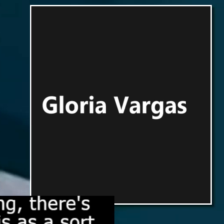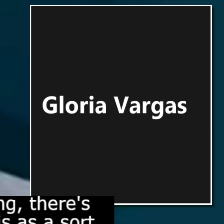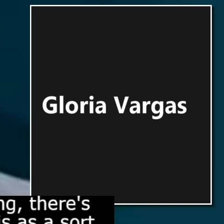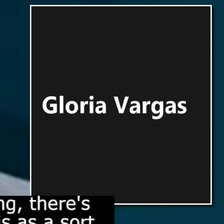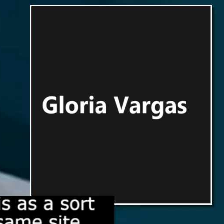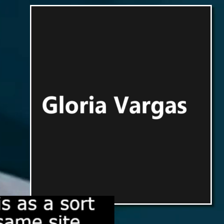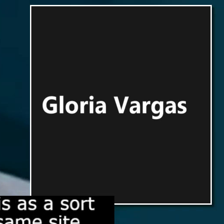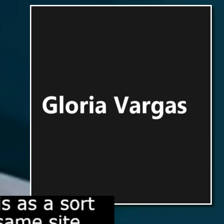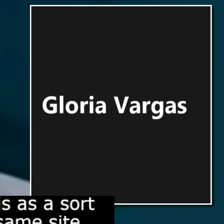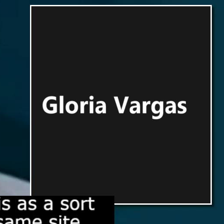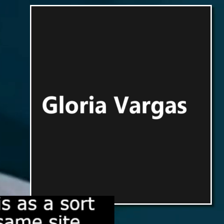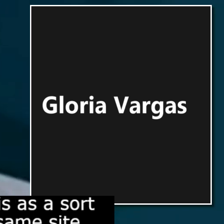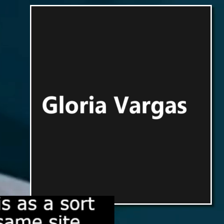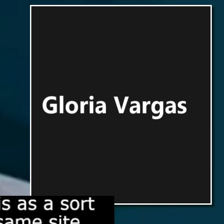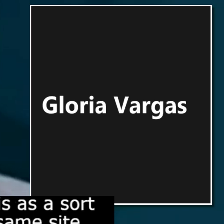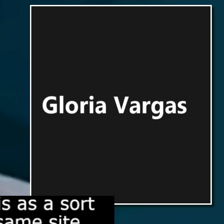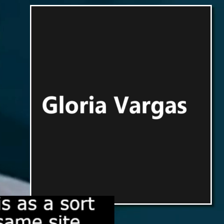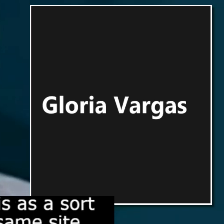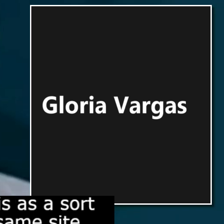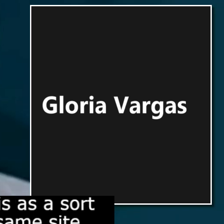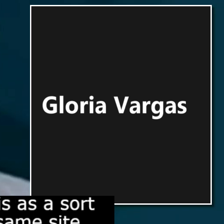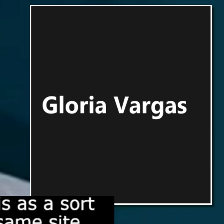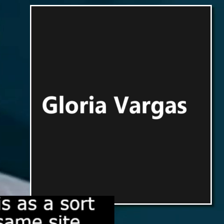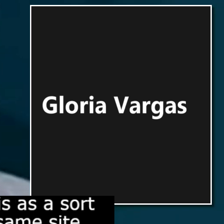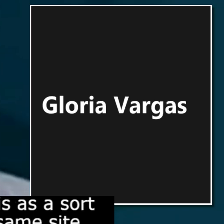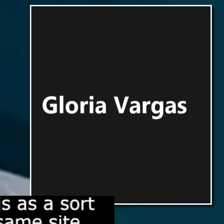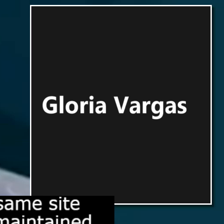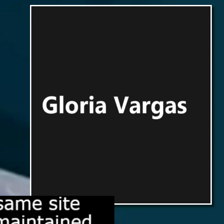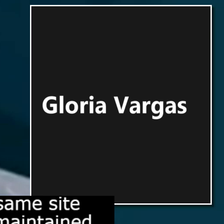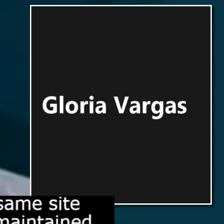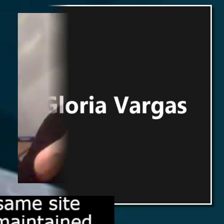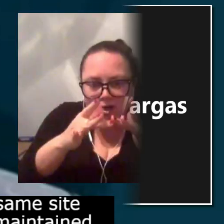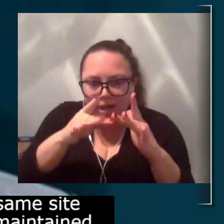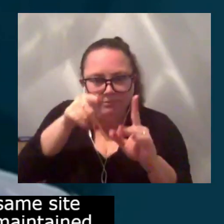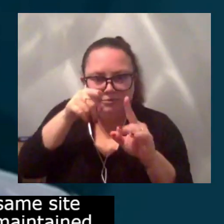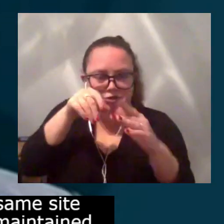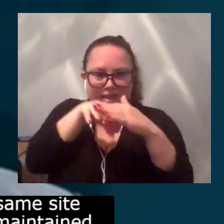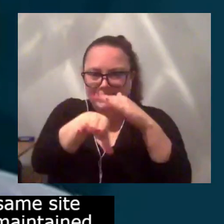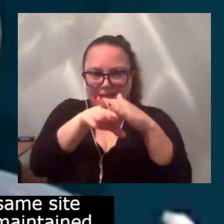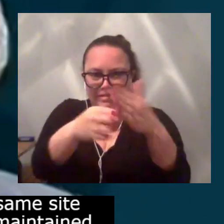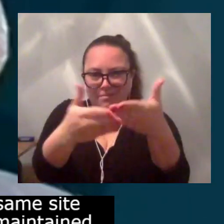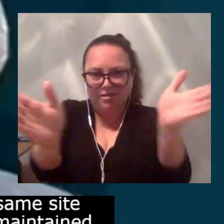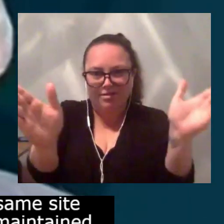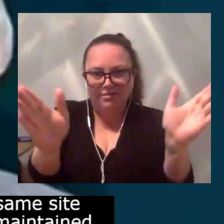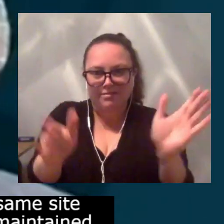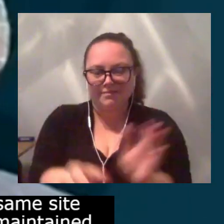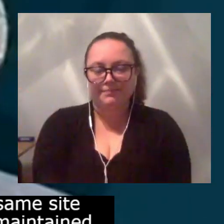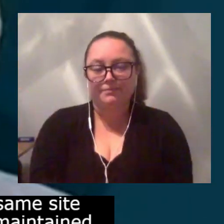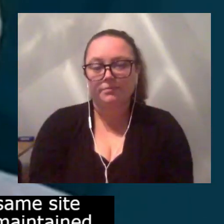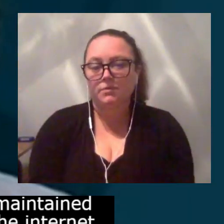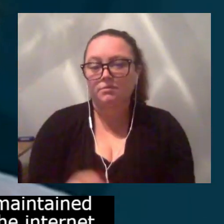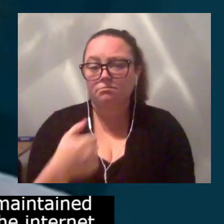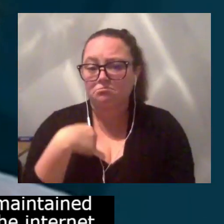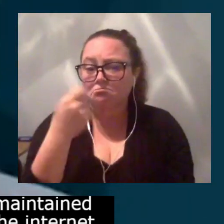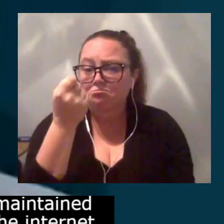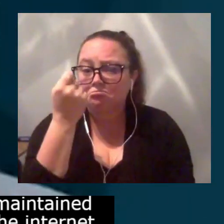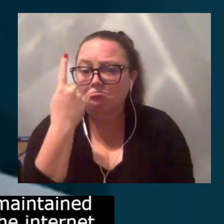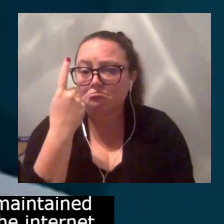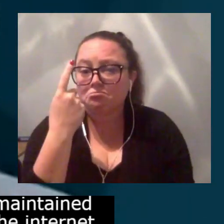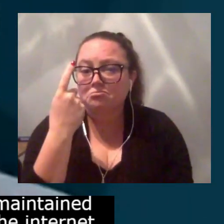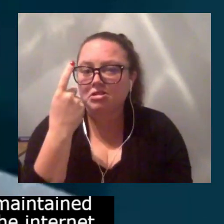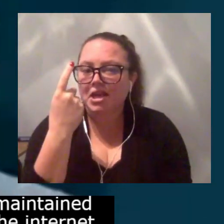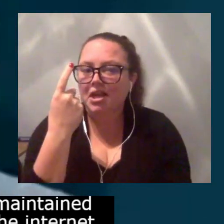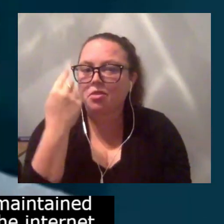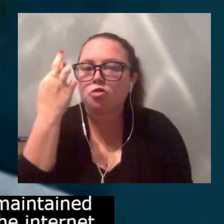what you really want to do is make all of the internet accessible to everybody. So I mean, I can see some merit in it, but I also think